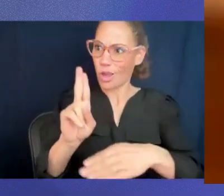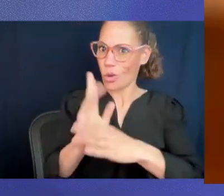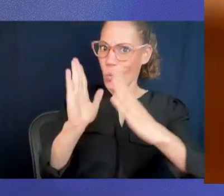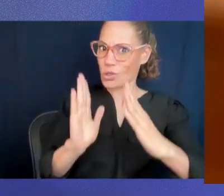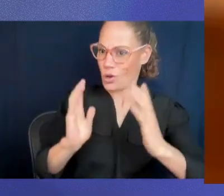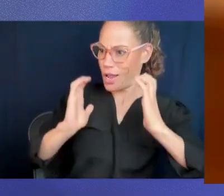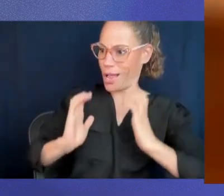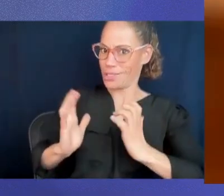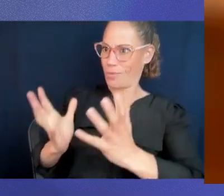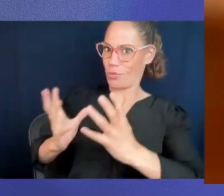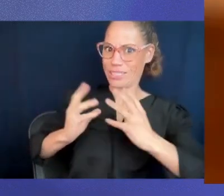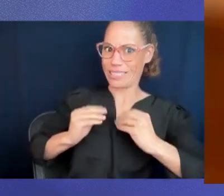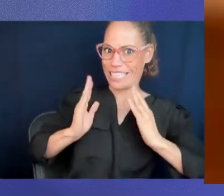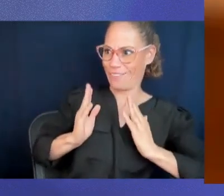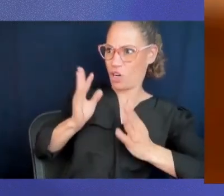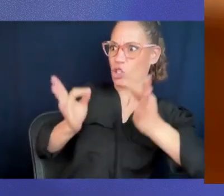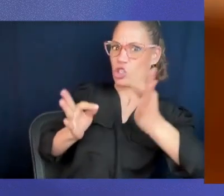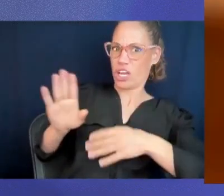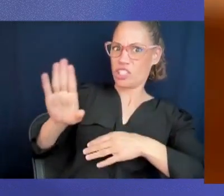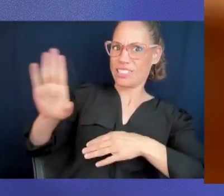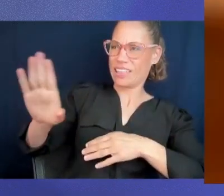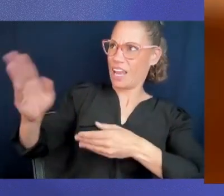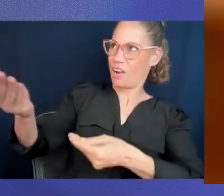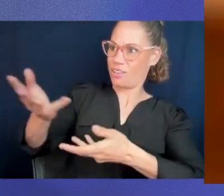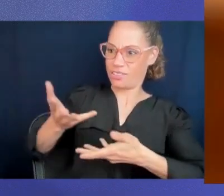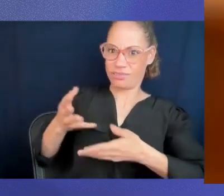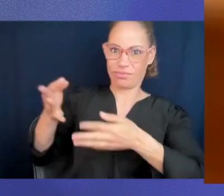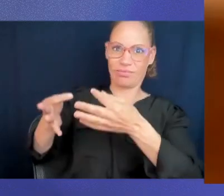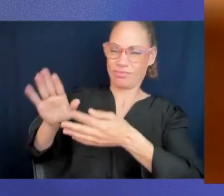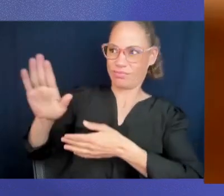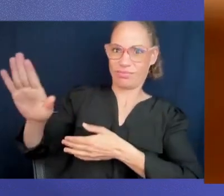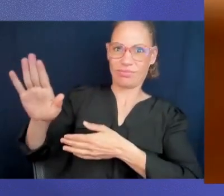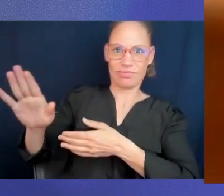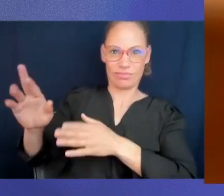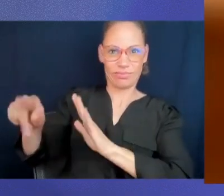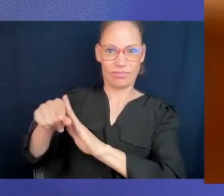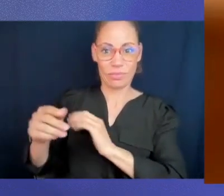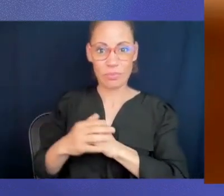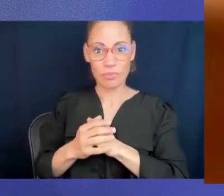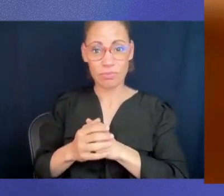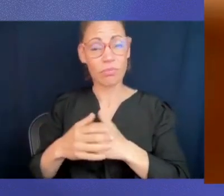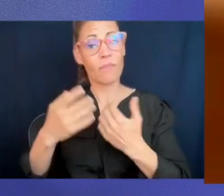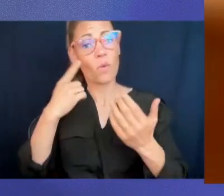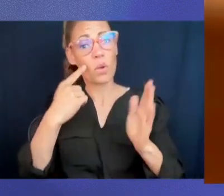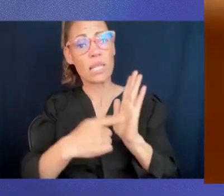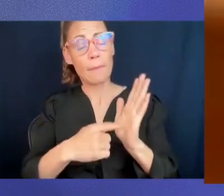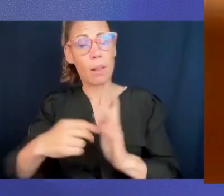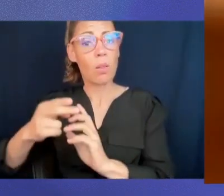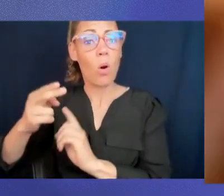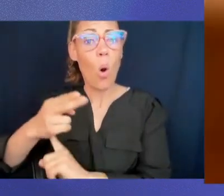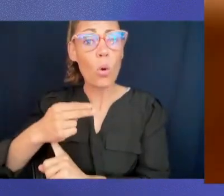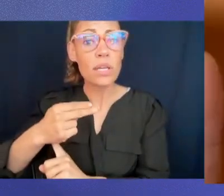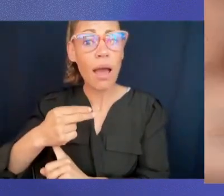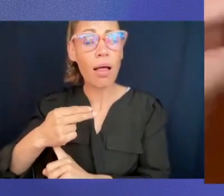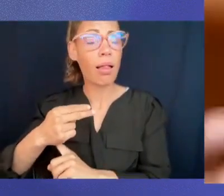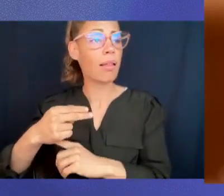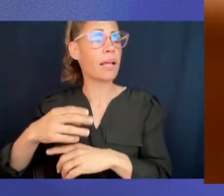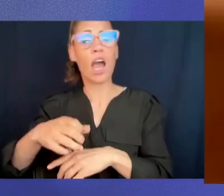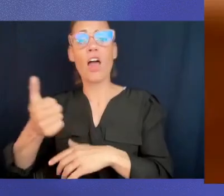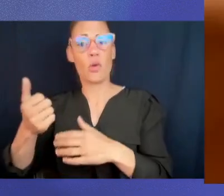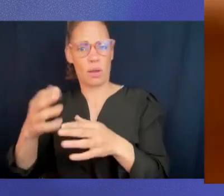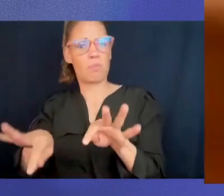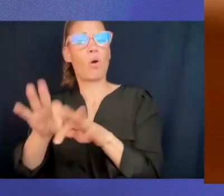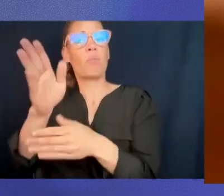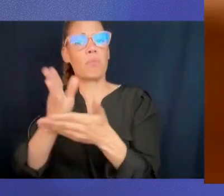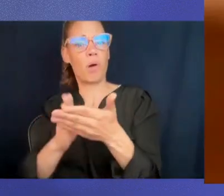generous, important parts of the economy, like hotels and other things that serve